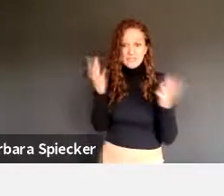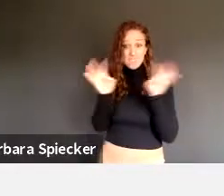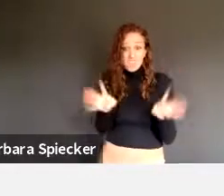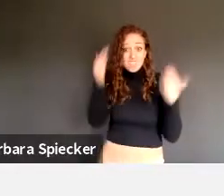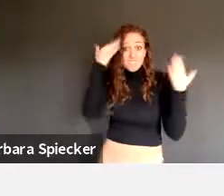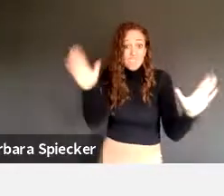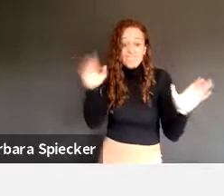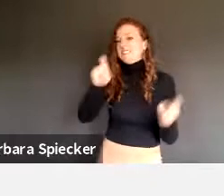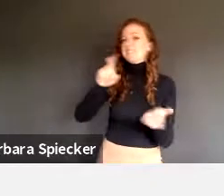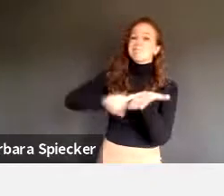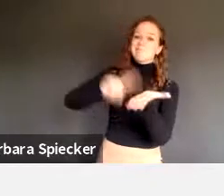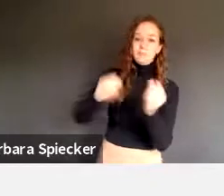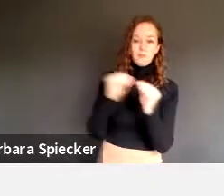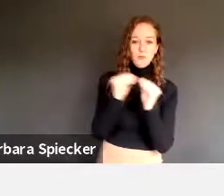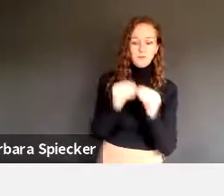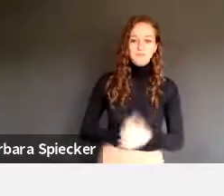decreasing